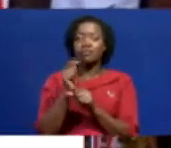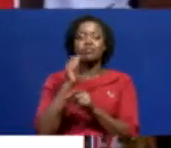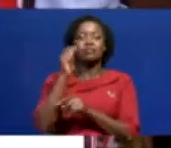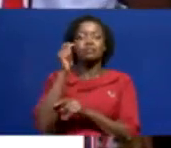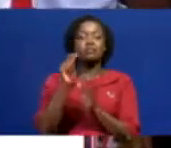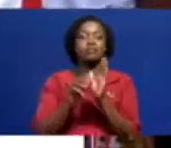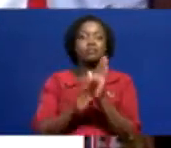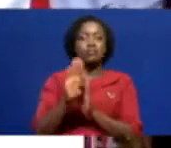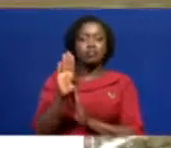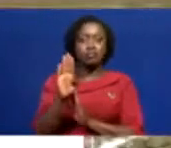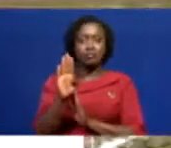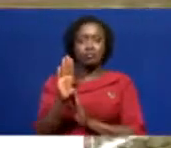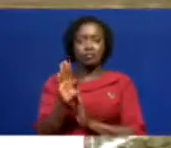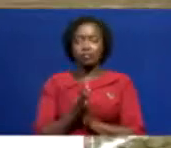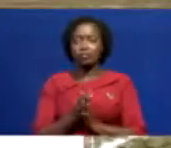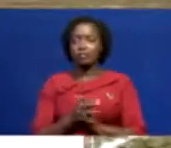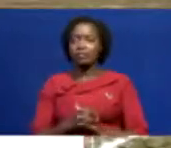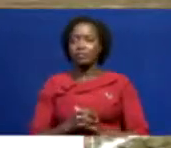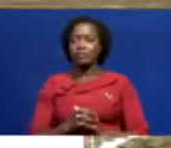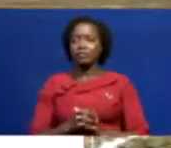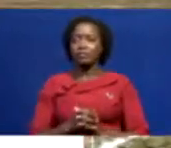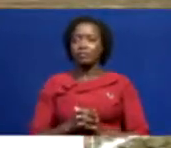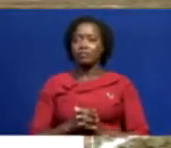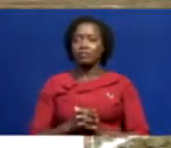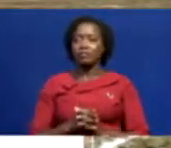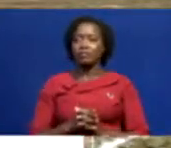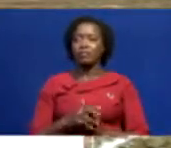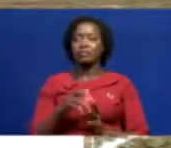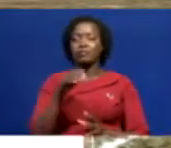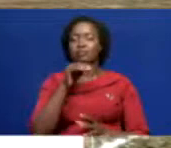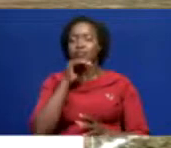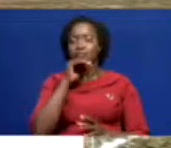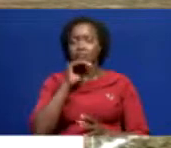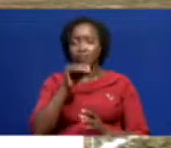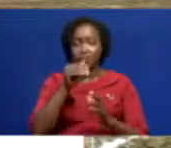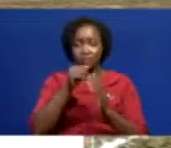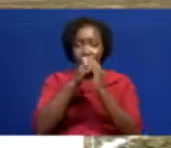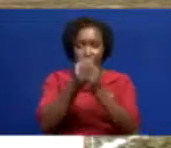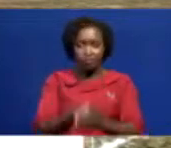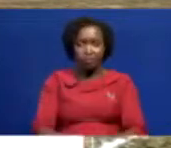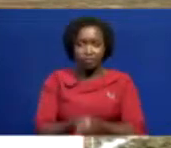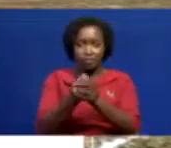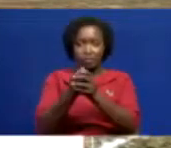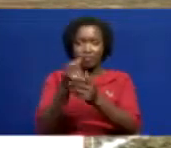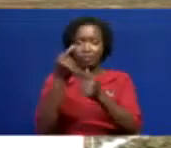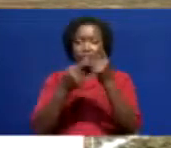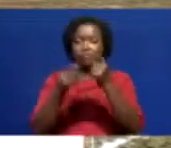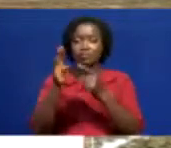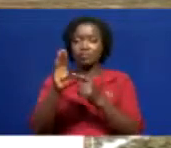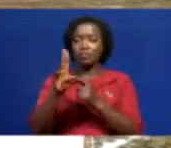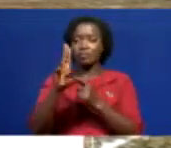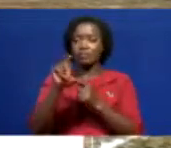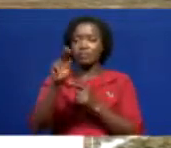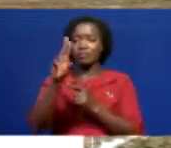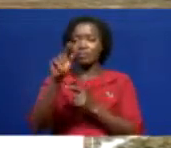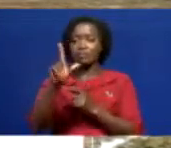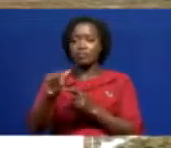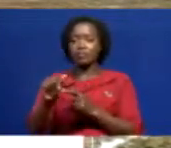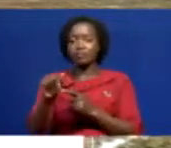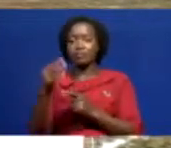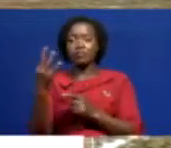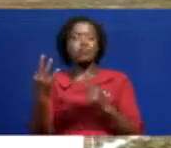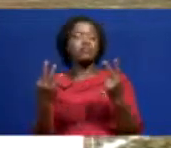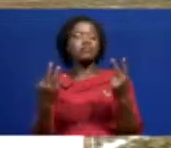development. Sigalame High School won the boys' volleyball title after beating Butula High School by 3-2. The